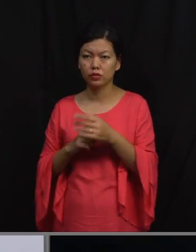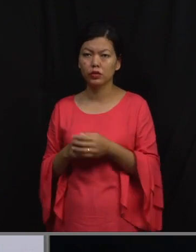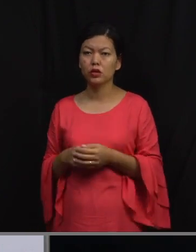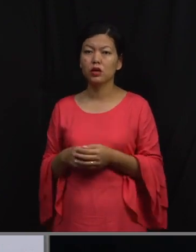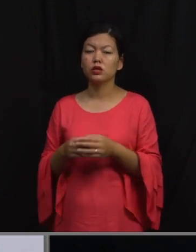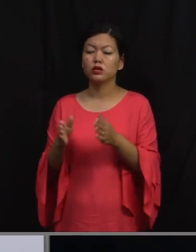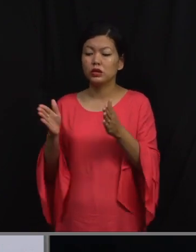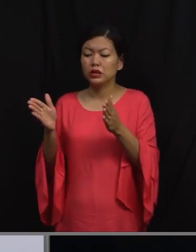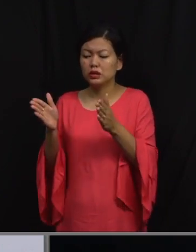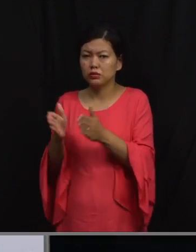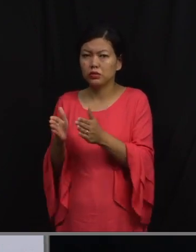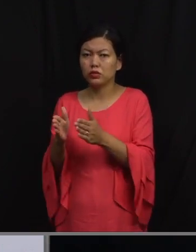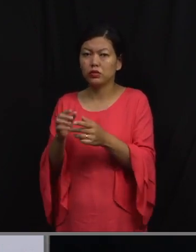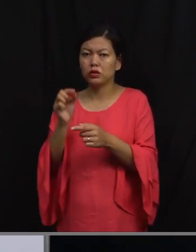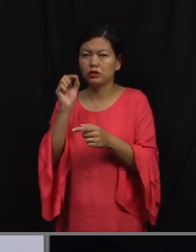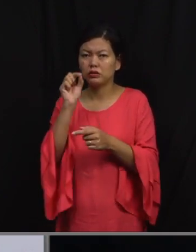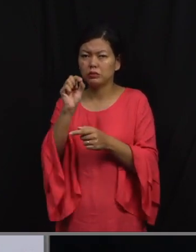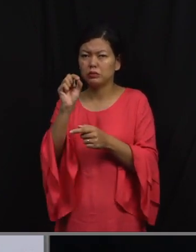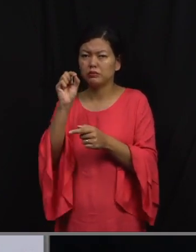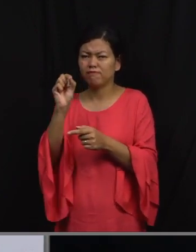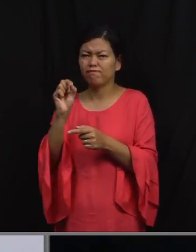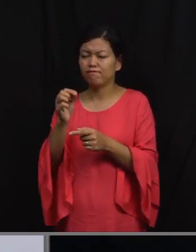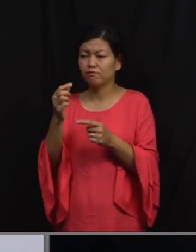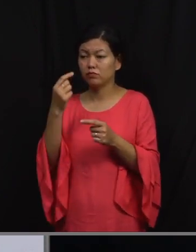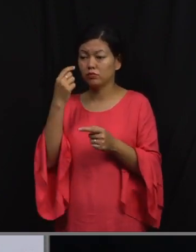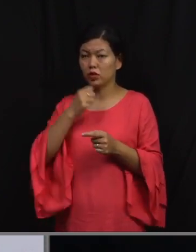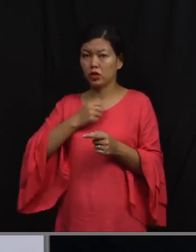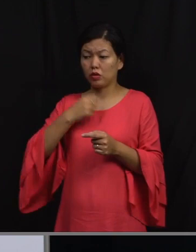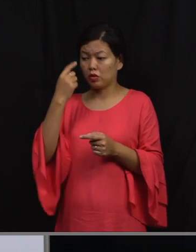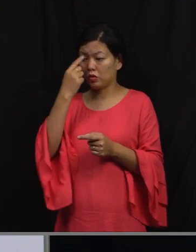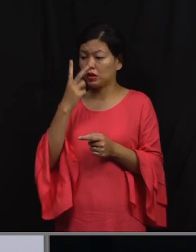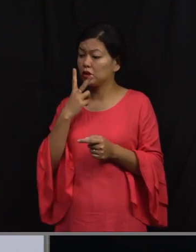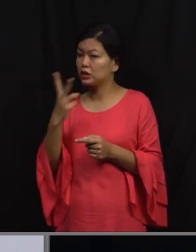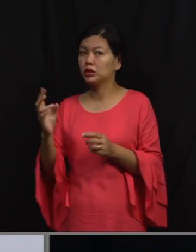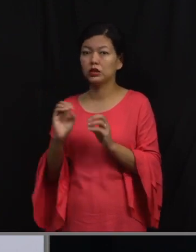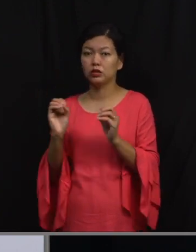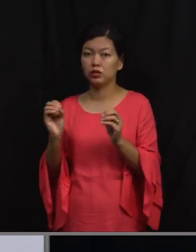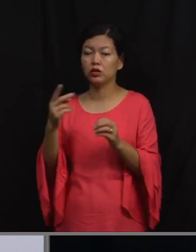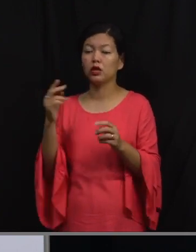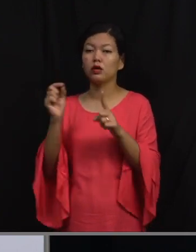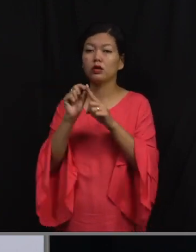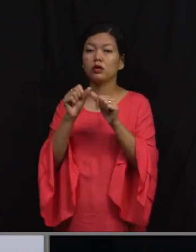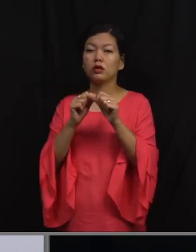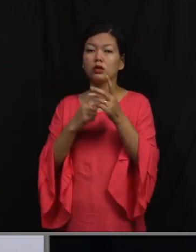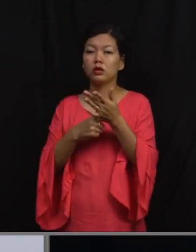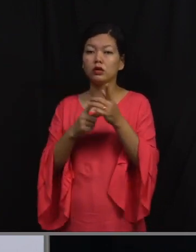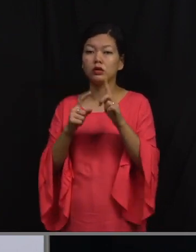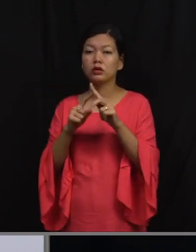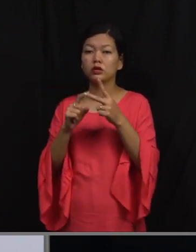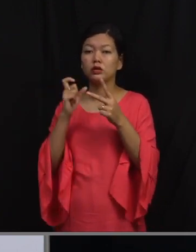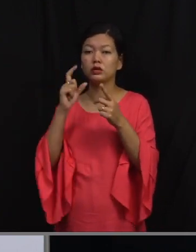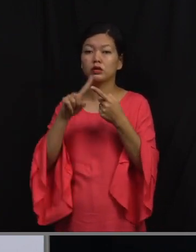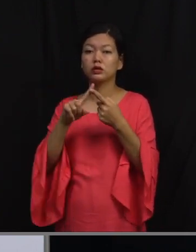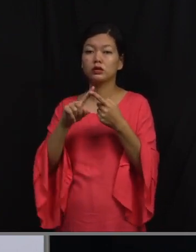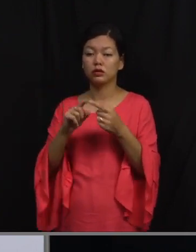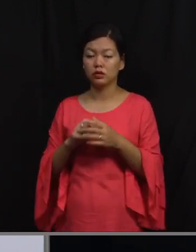Subatomic or atomic particles. Okay, it's a very small object, I can say particle, which cannot be observed or visualized,